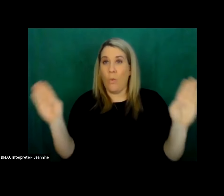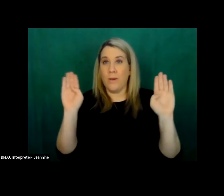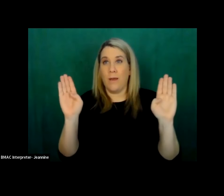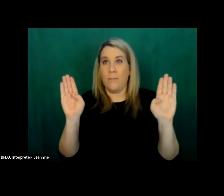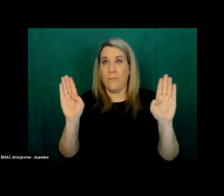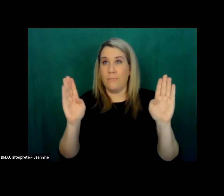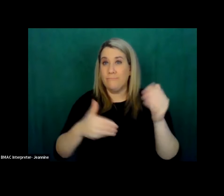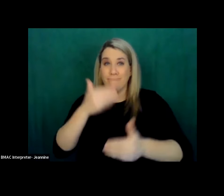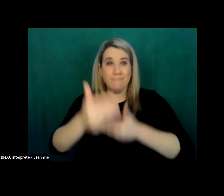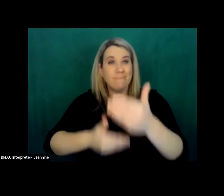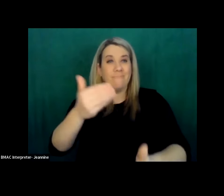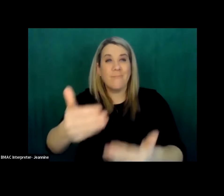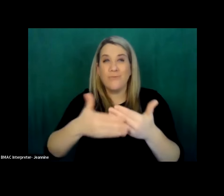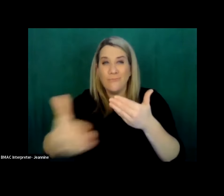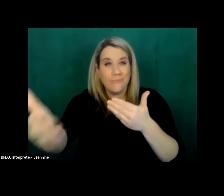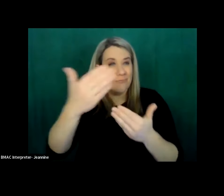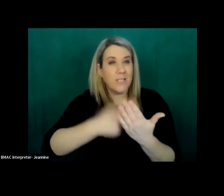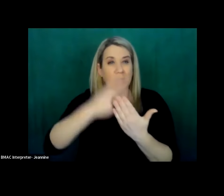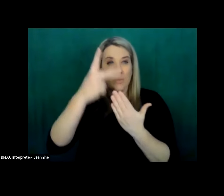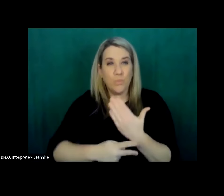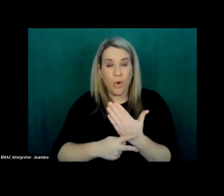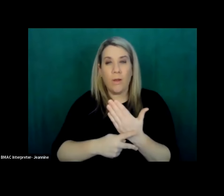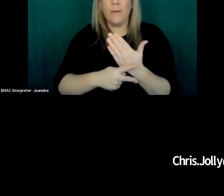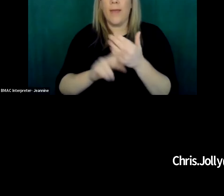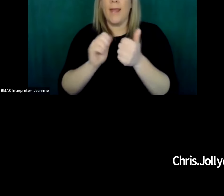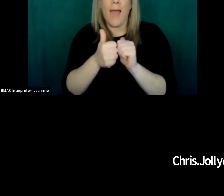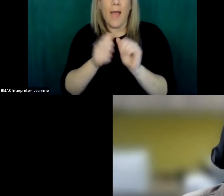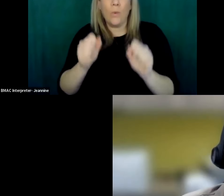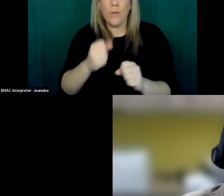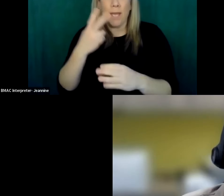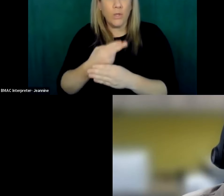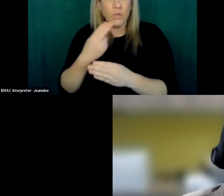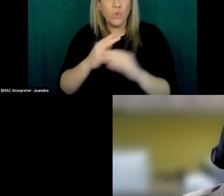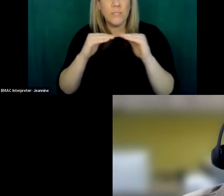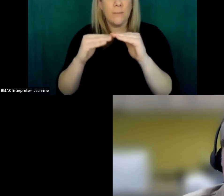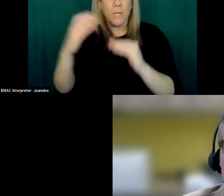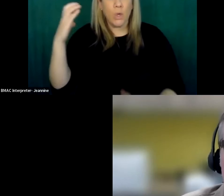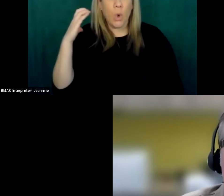how this program might grow and different ways to use the peer coach in the classroom setting.